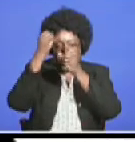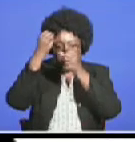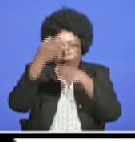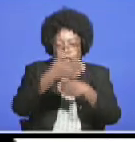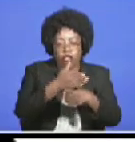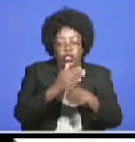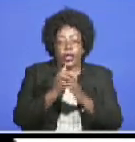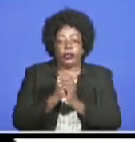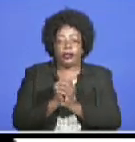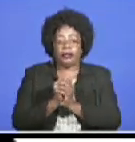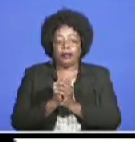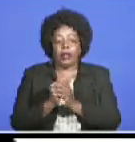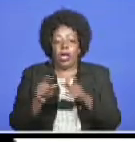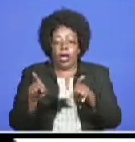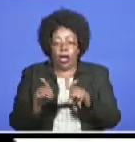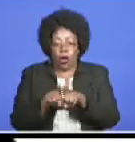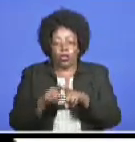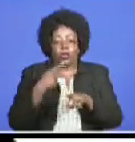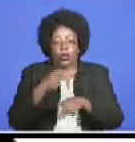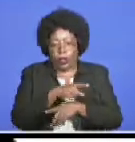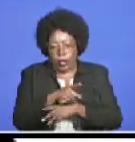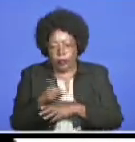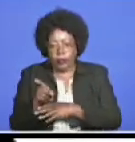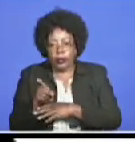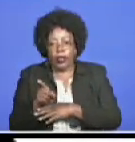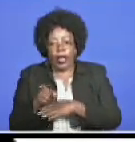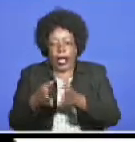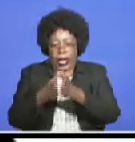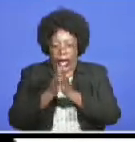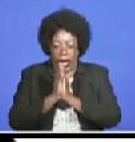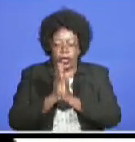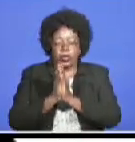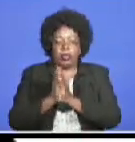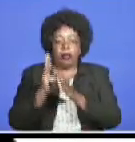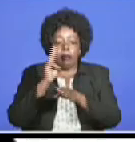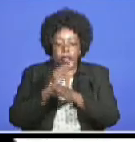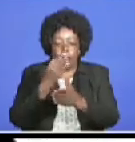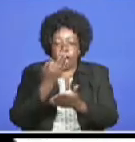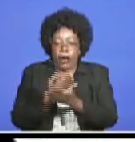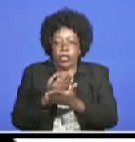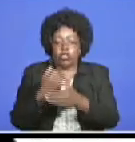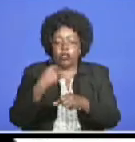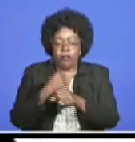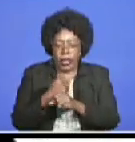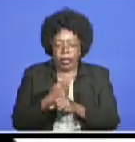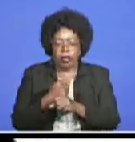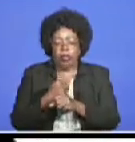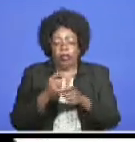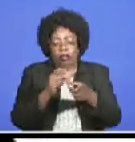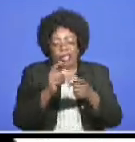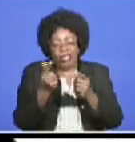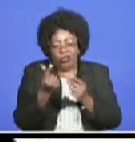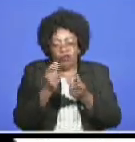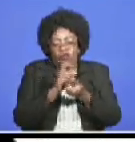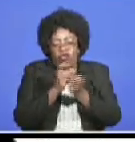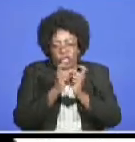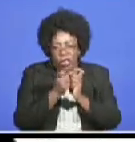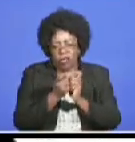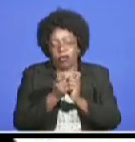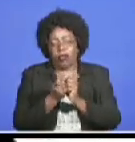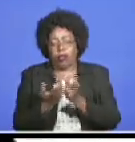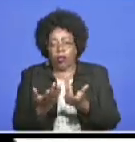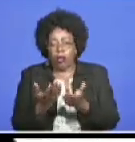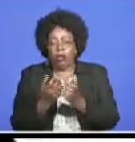I've informed them that I've asked the Minister of Finance to make the necessary adjustments, just do